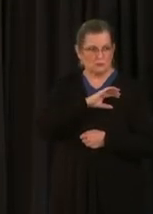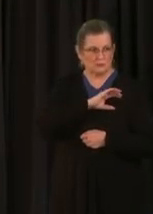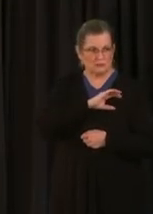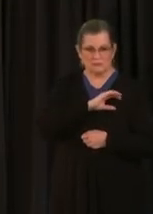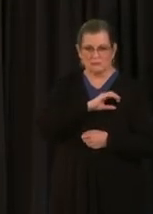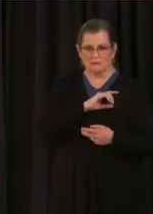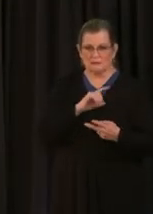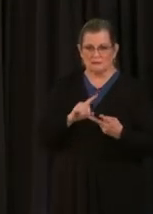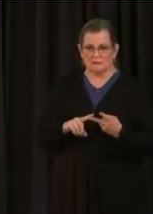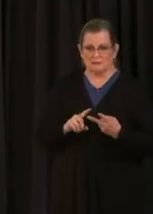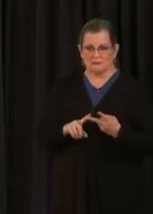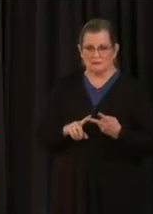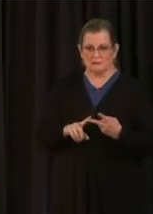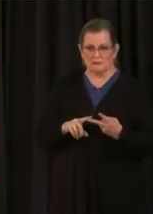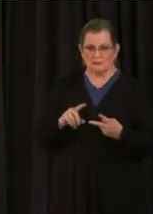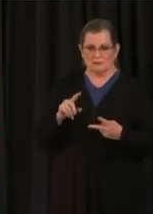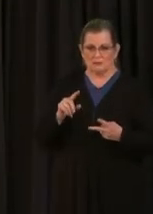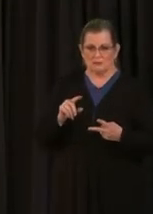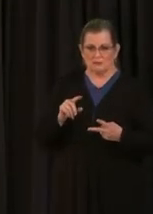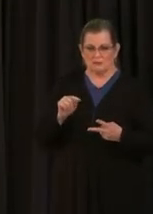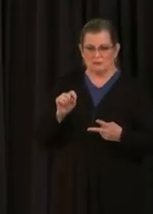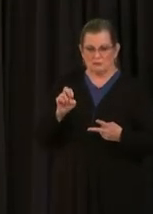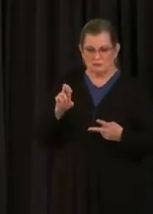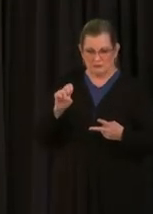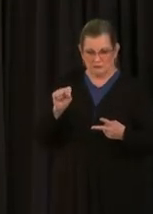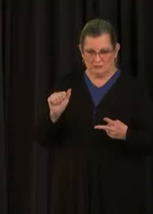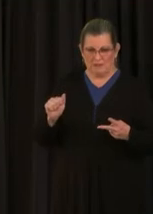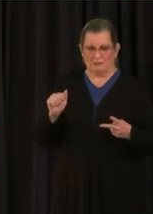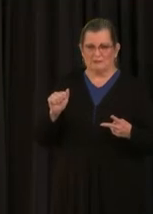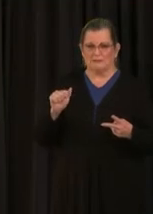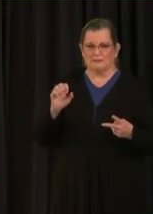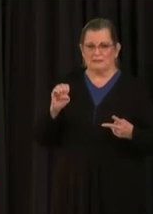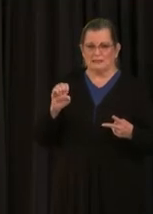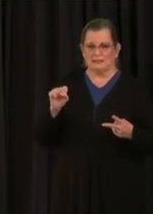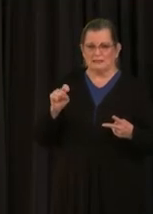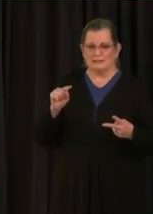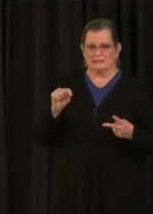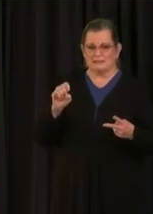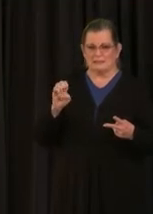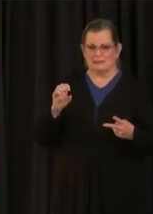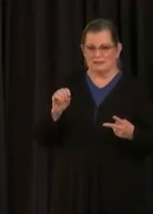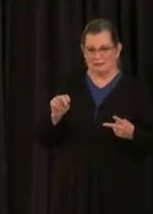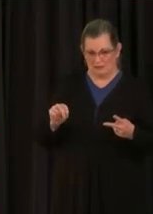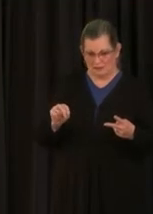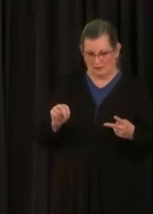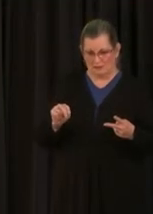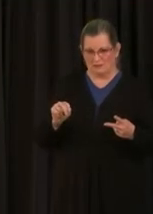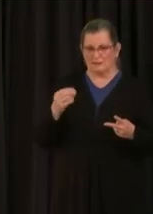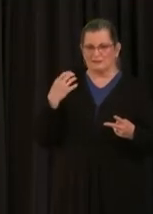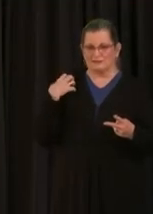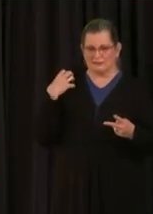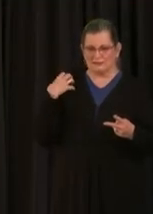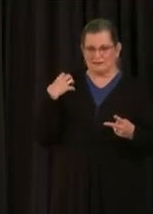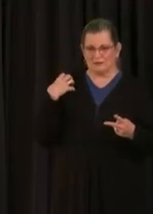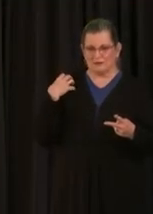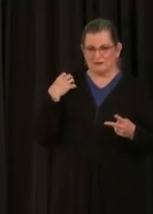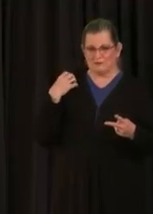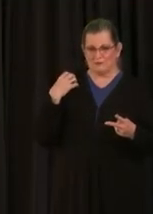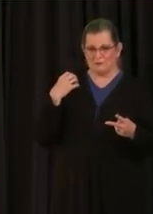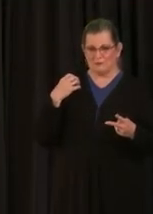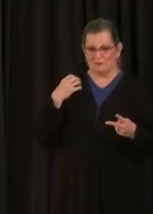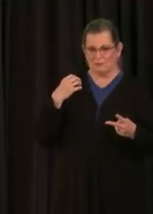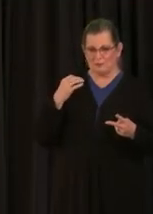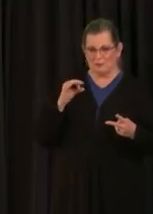Ifestado, who is also a Chief Safety Officer for Metro. We have Tracy Foster, who is the Director